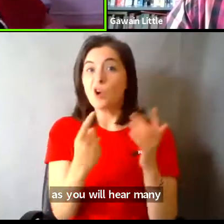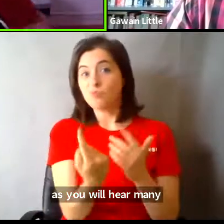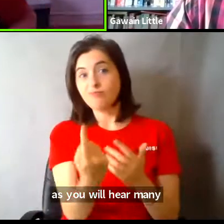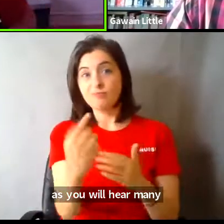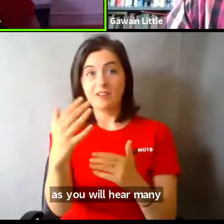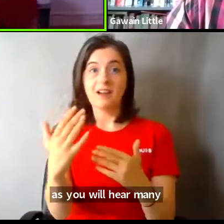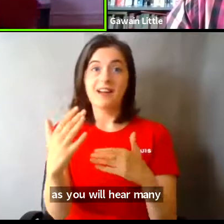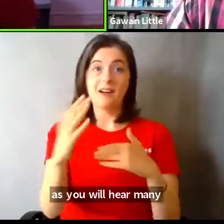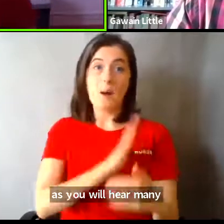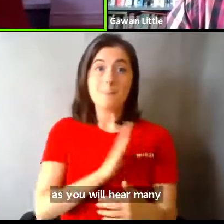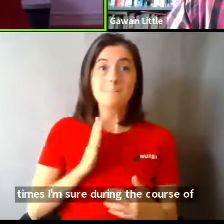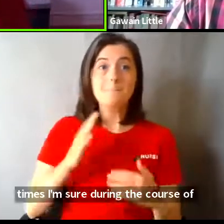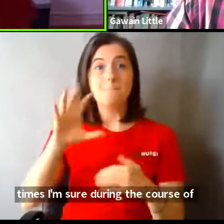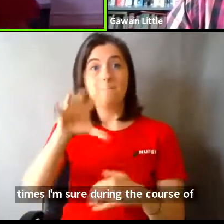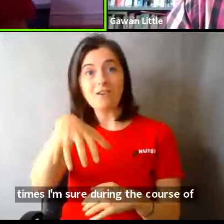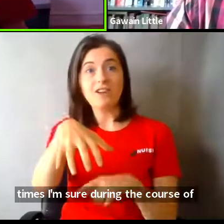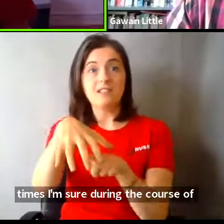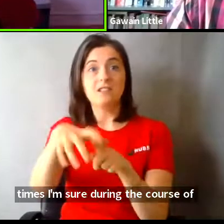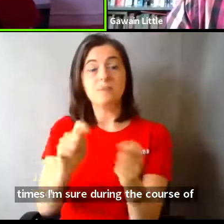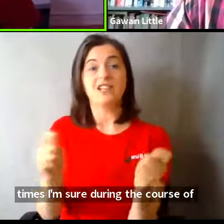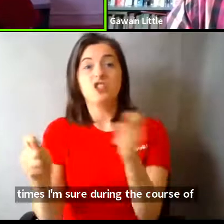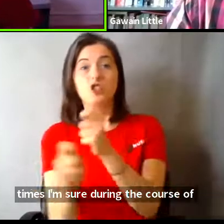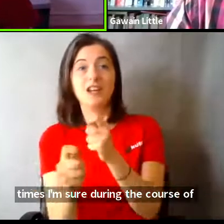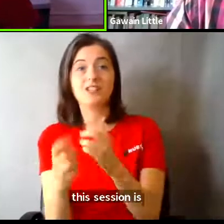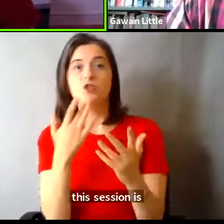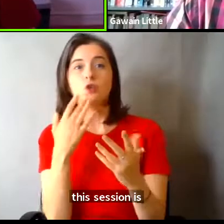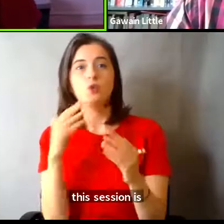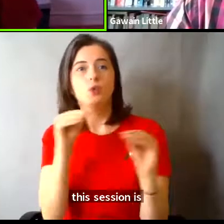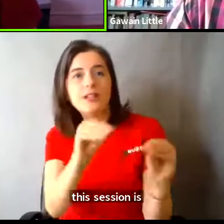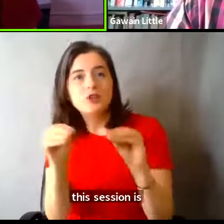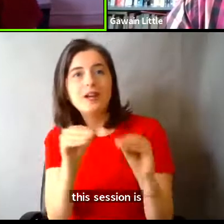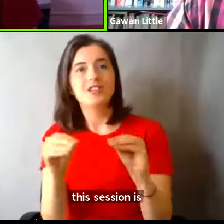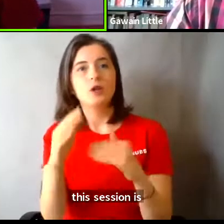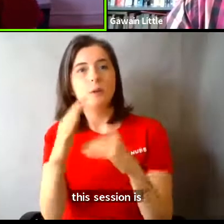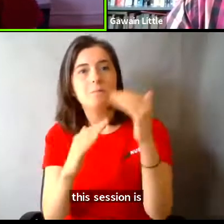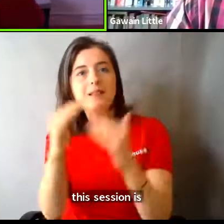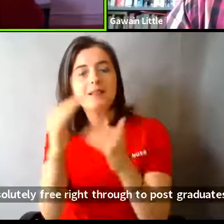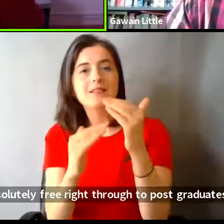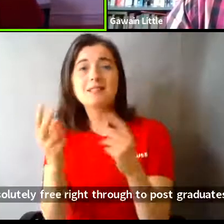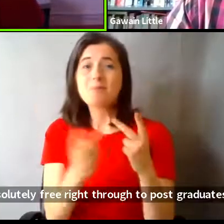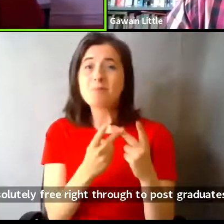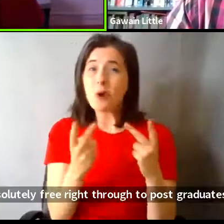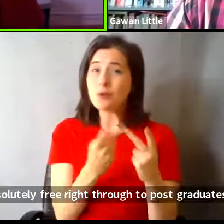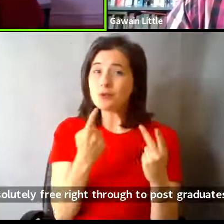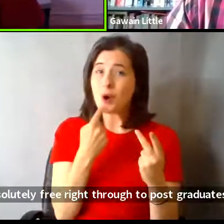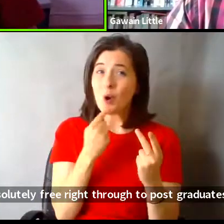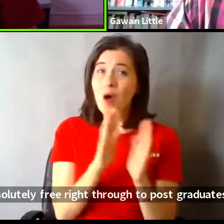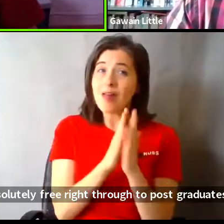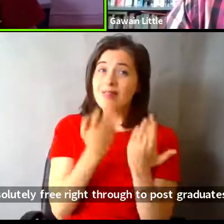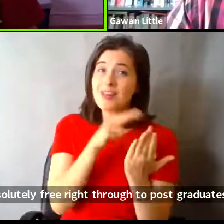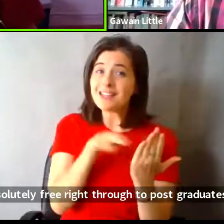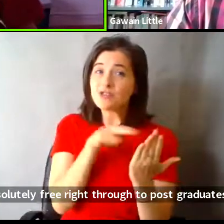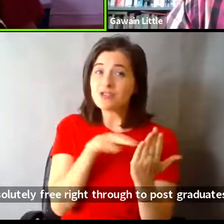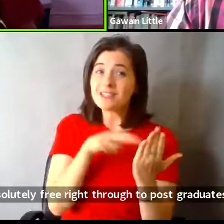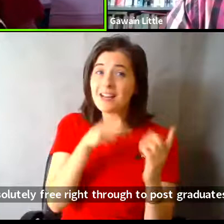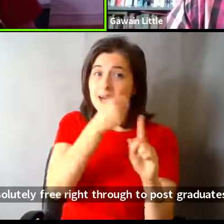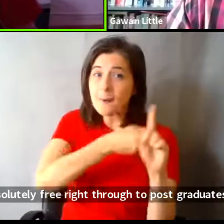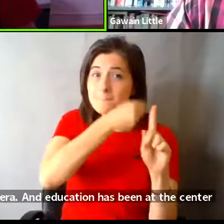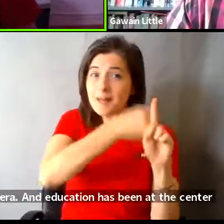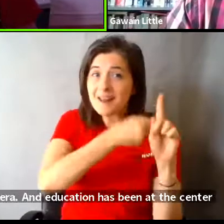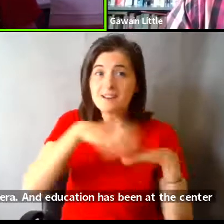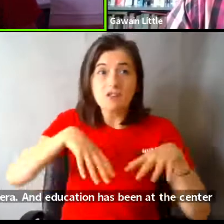educational institutions, but from the literacy campaign, which began the first year of the revolution itself, with more